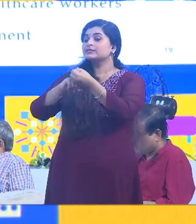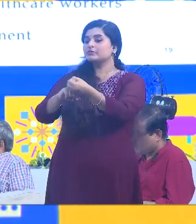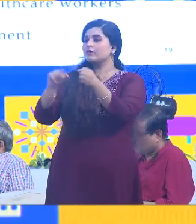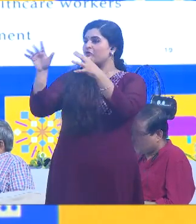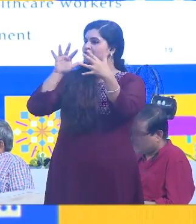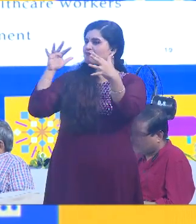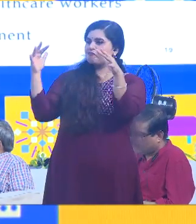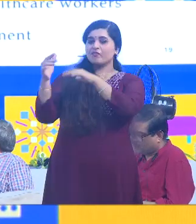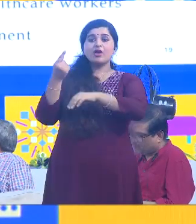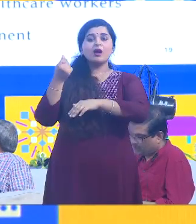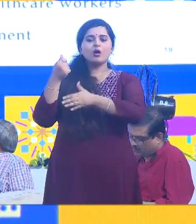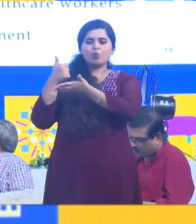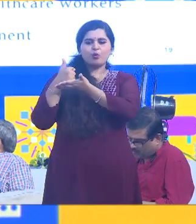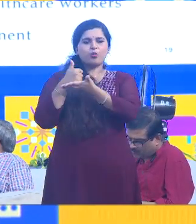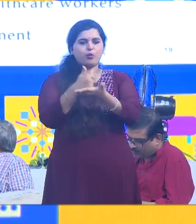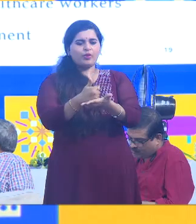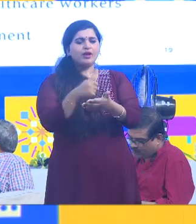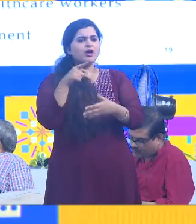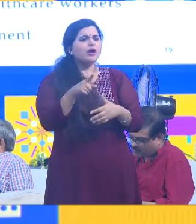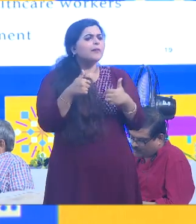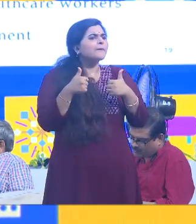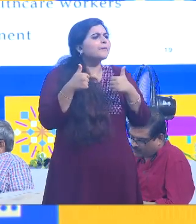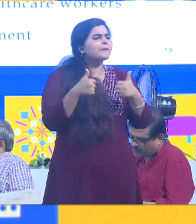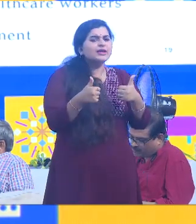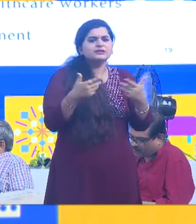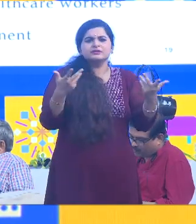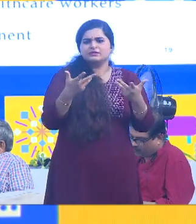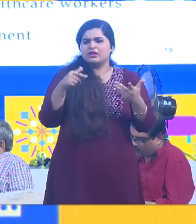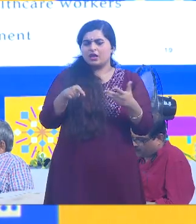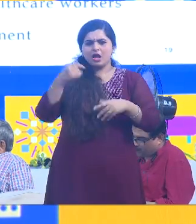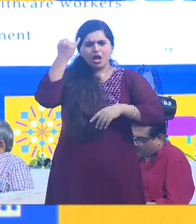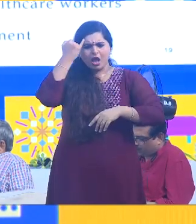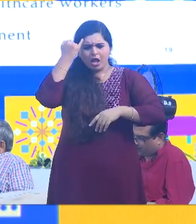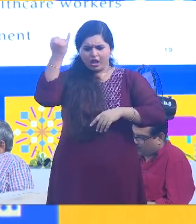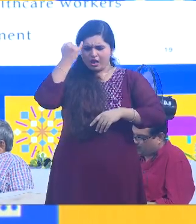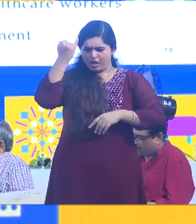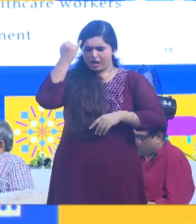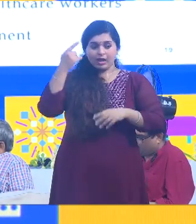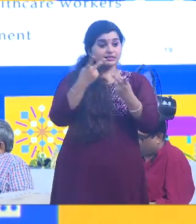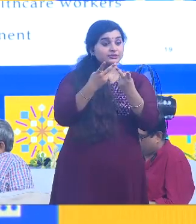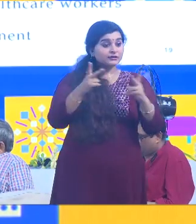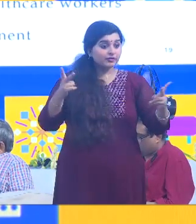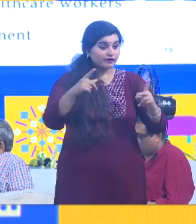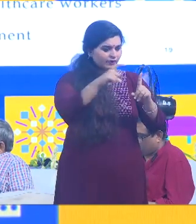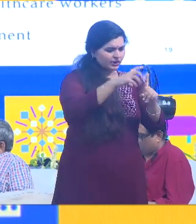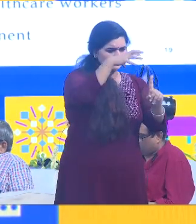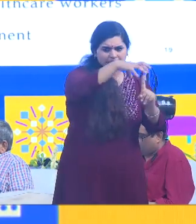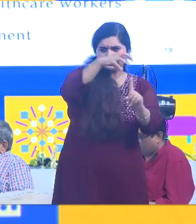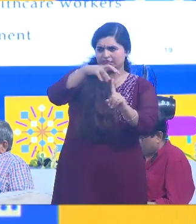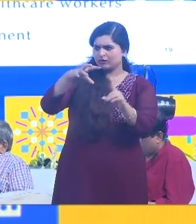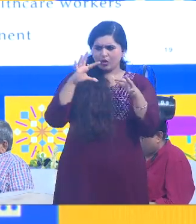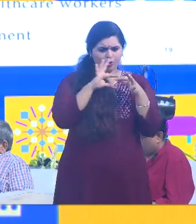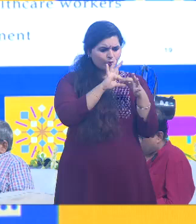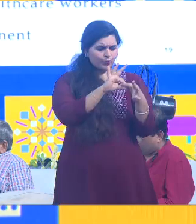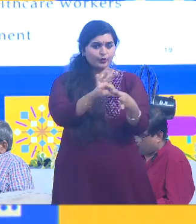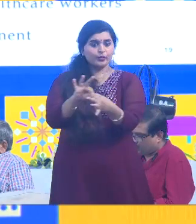well. So it leads to a greater deal of cross-currents of ideas between different departments, line departments, especially